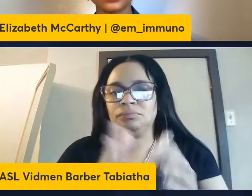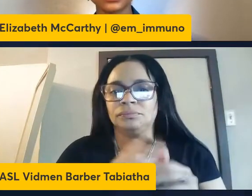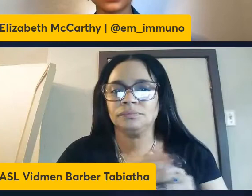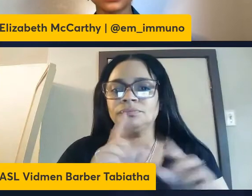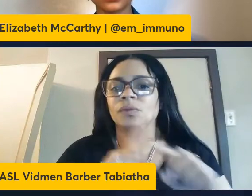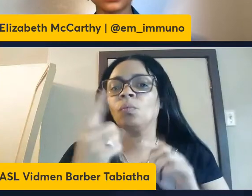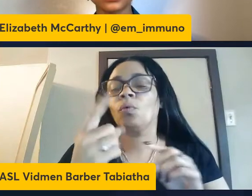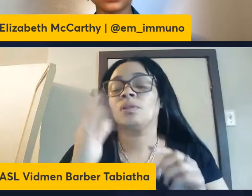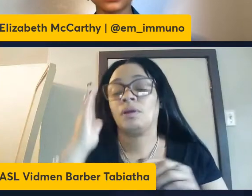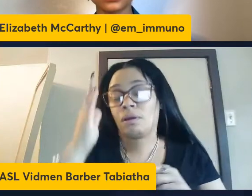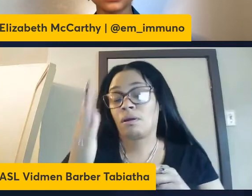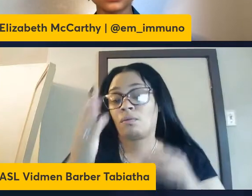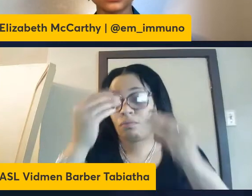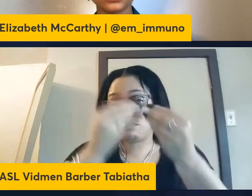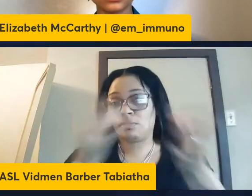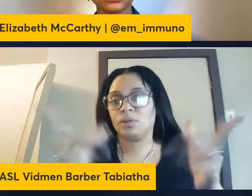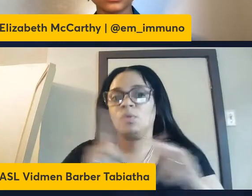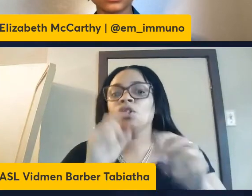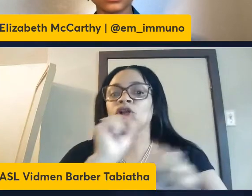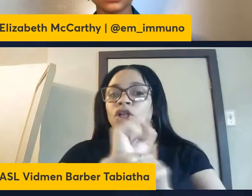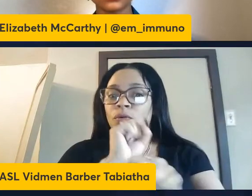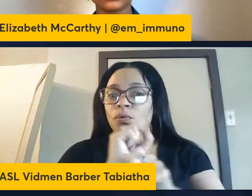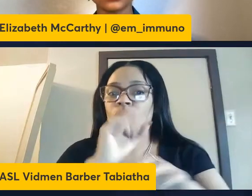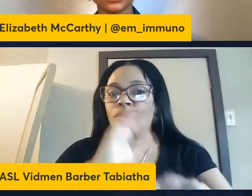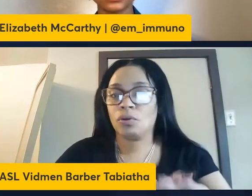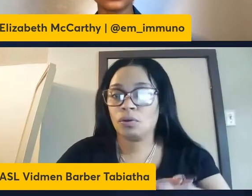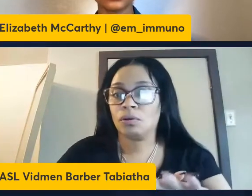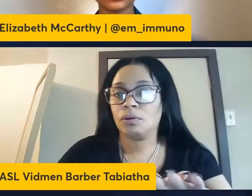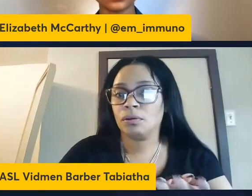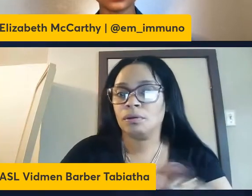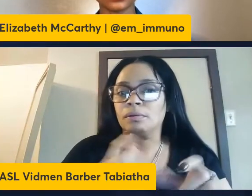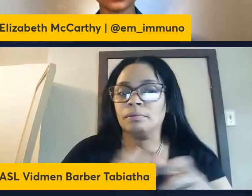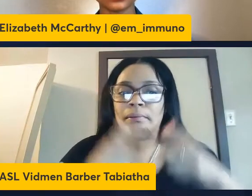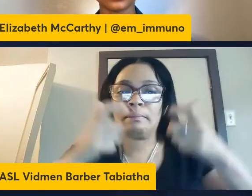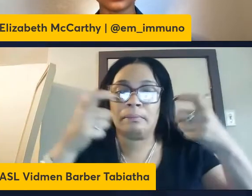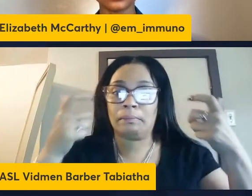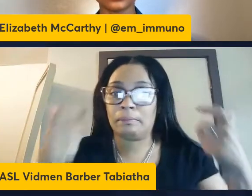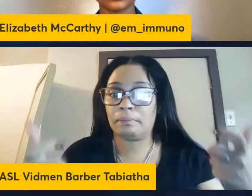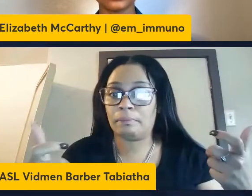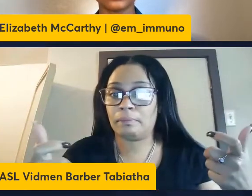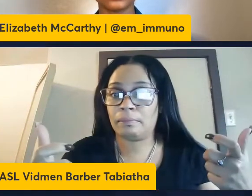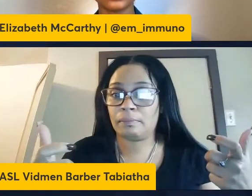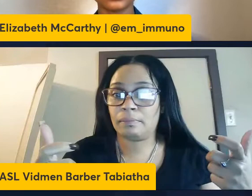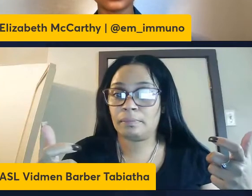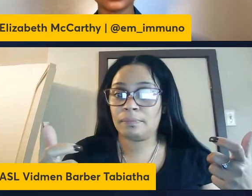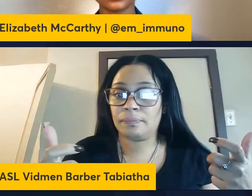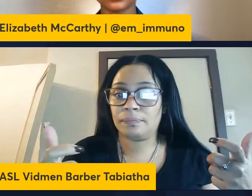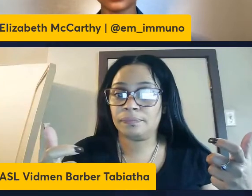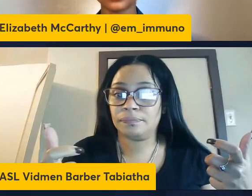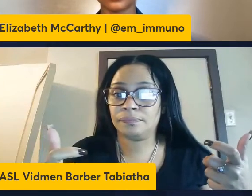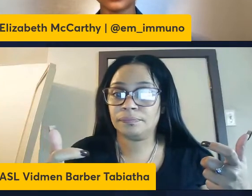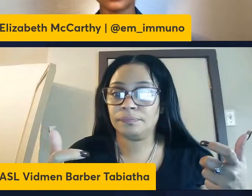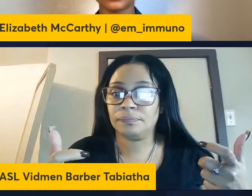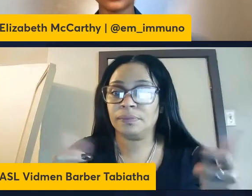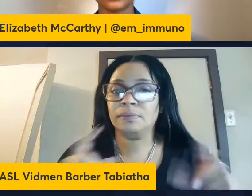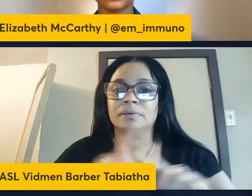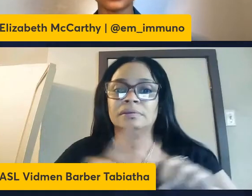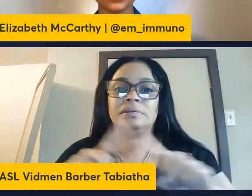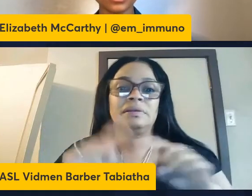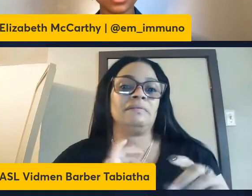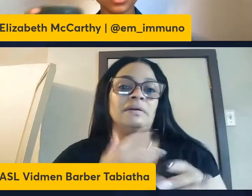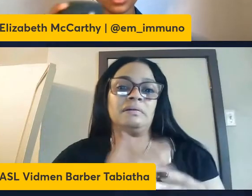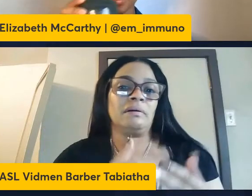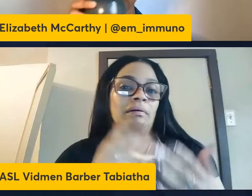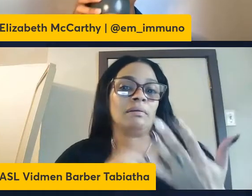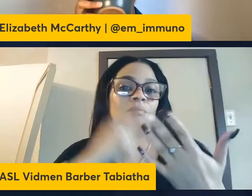one thing I will say is that when you're working on like this big data or these big data scale projects, you're going to be collaborating with